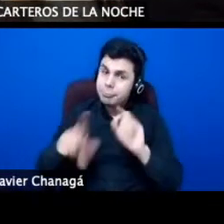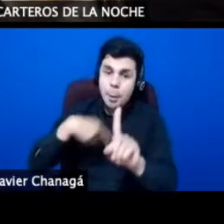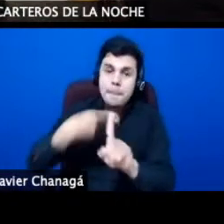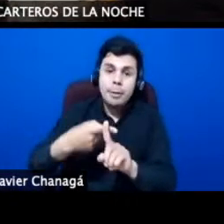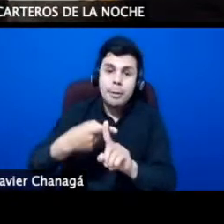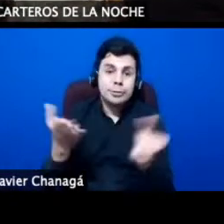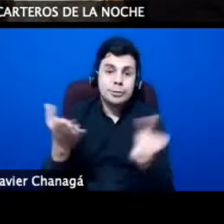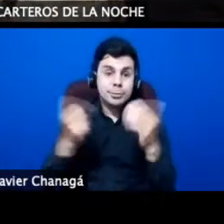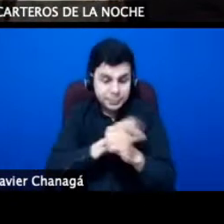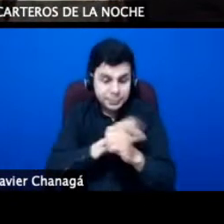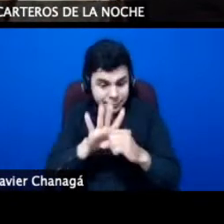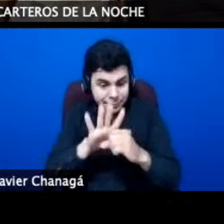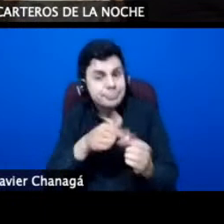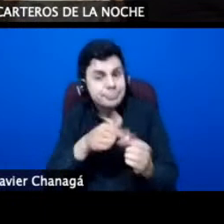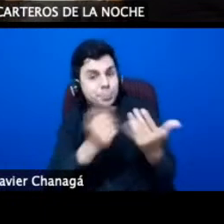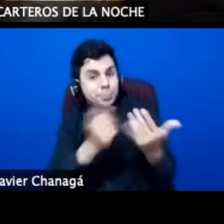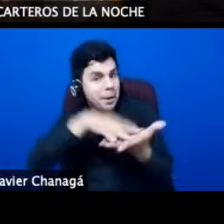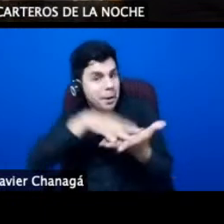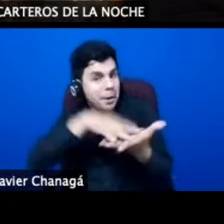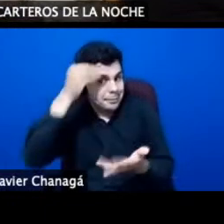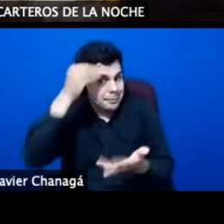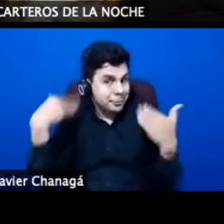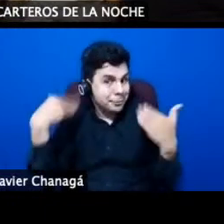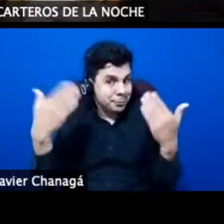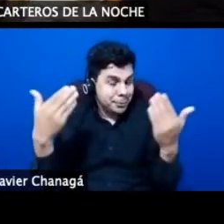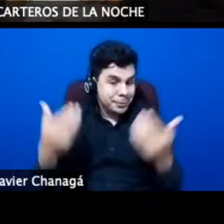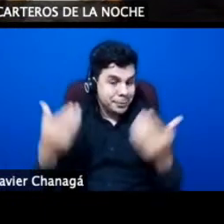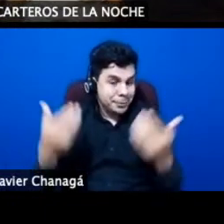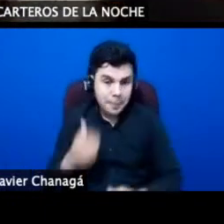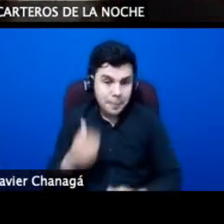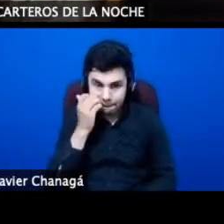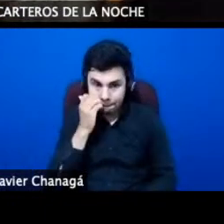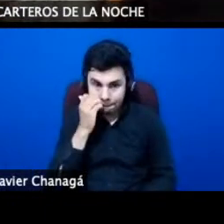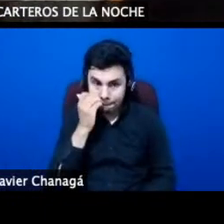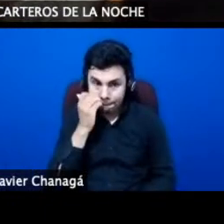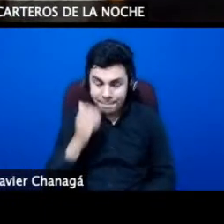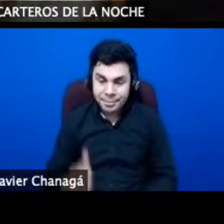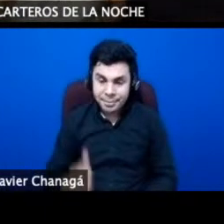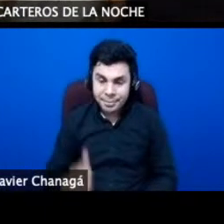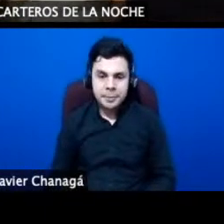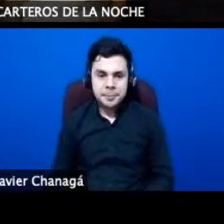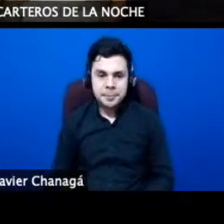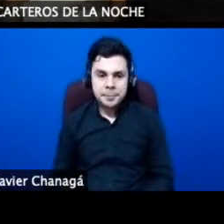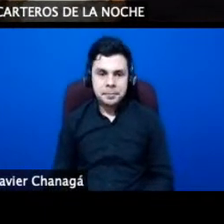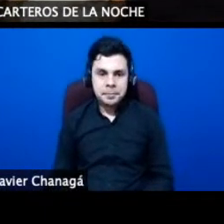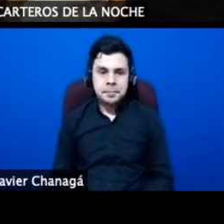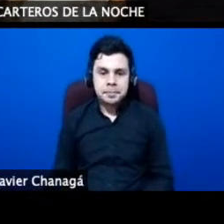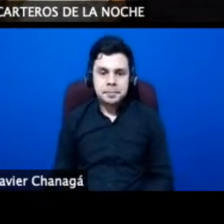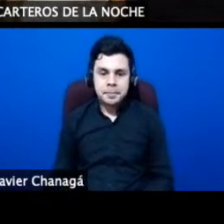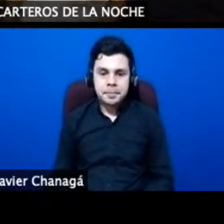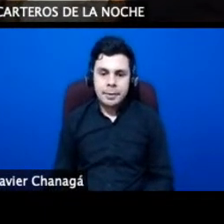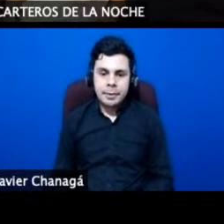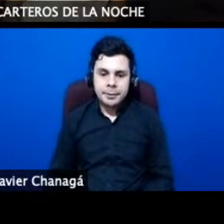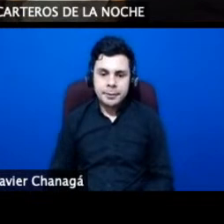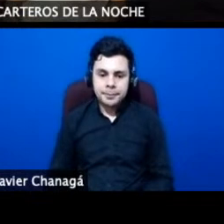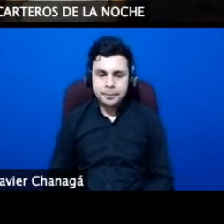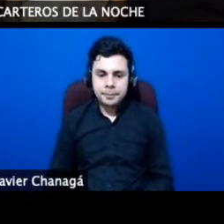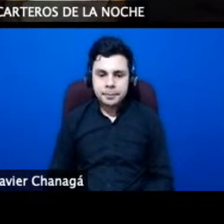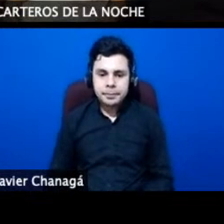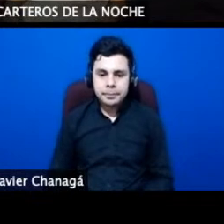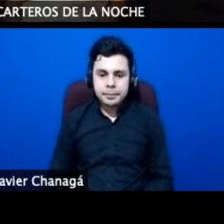And as I said before, this was a decision that we took very quickly, as we